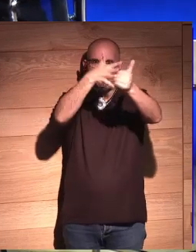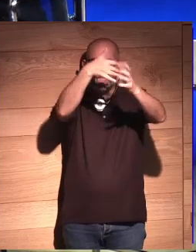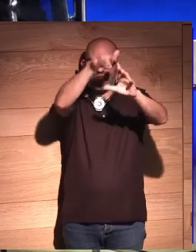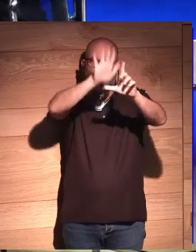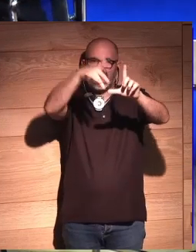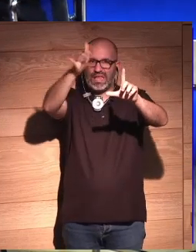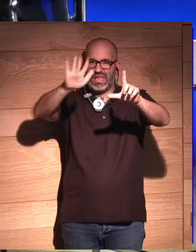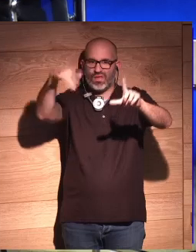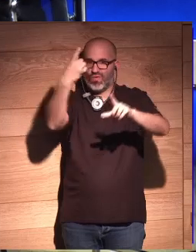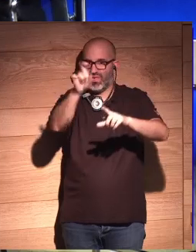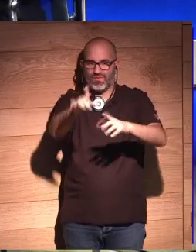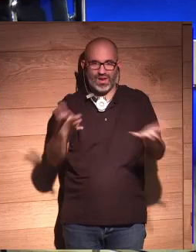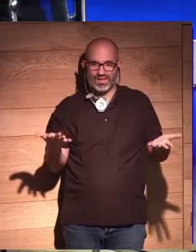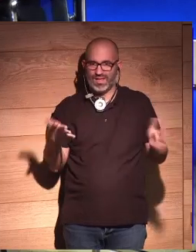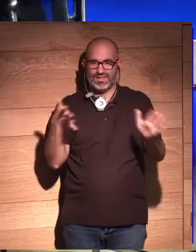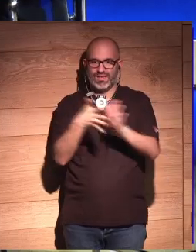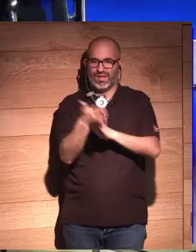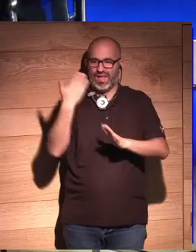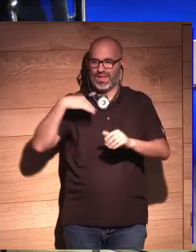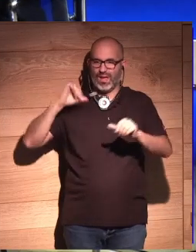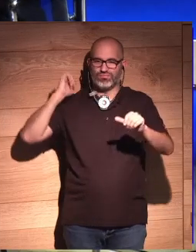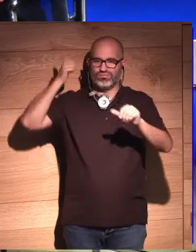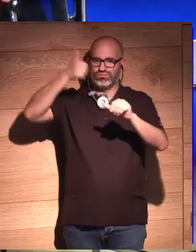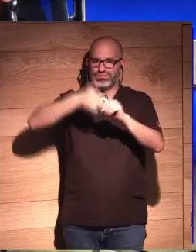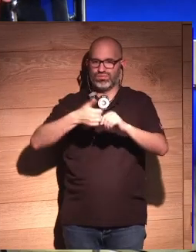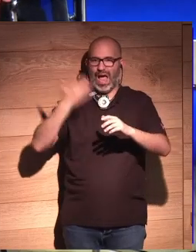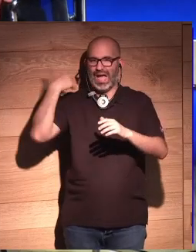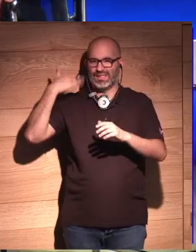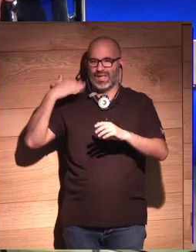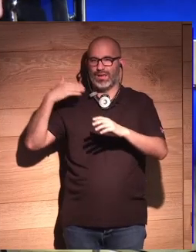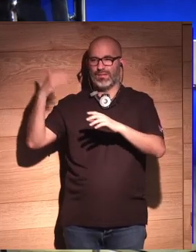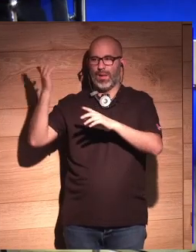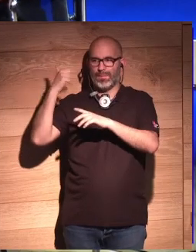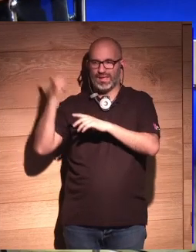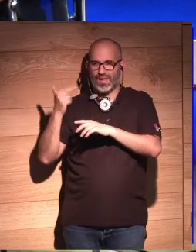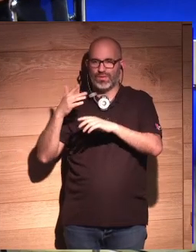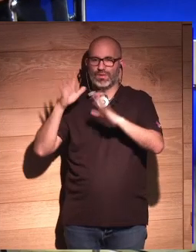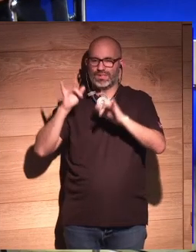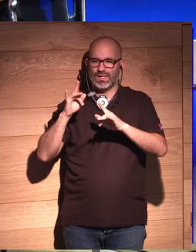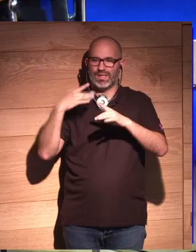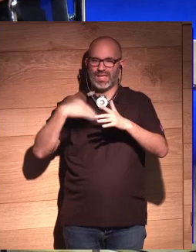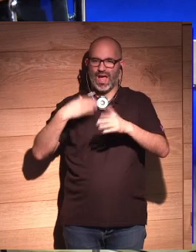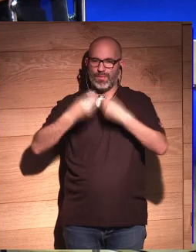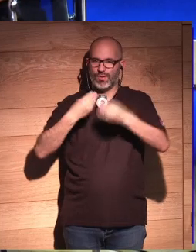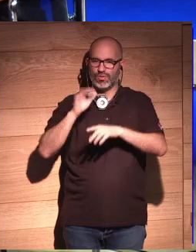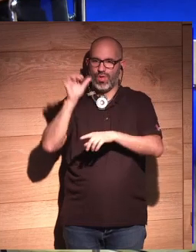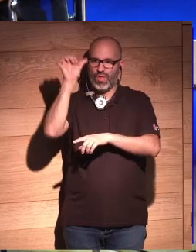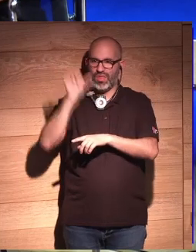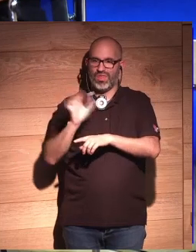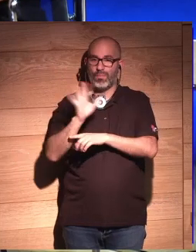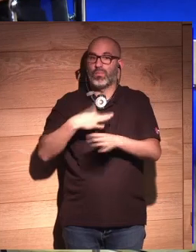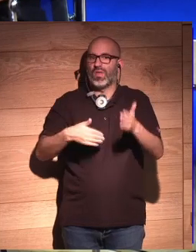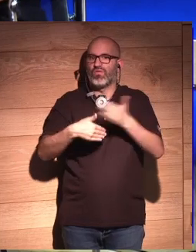then photography and then cinema. So maybe we will not need cinema anymore. Or